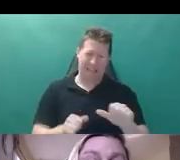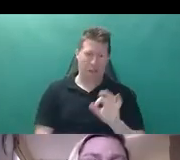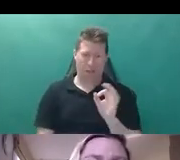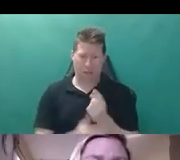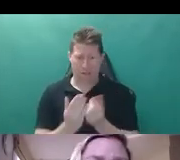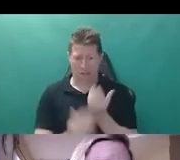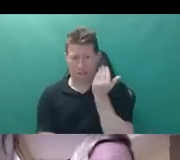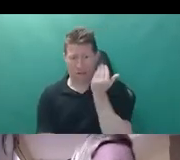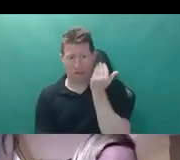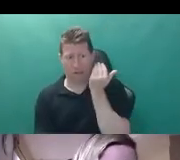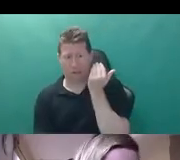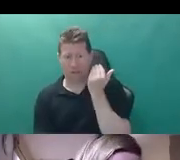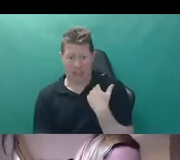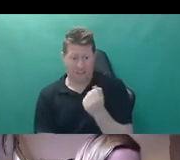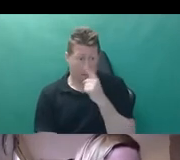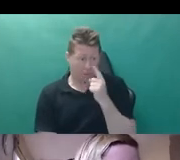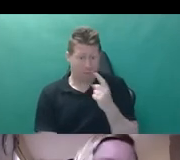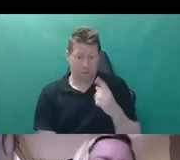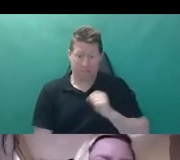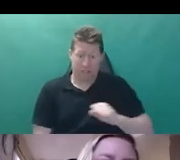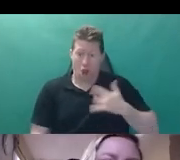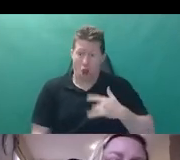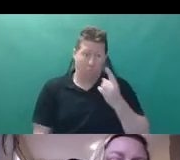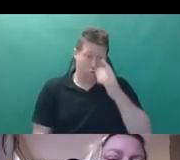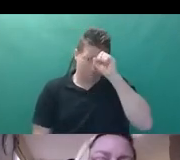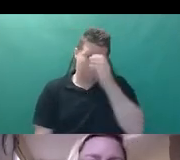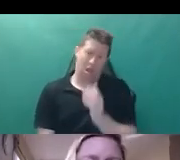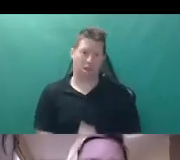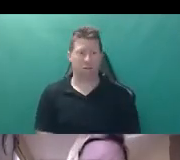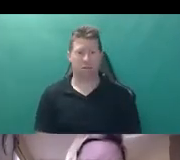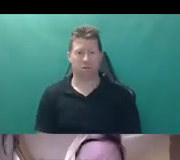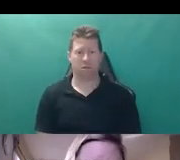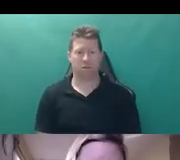history of living in an institution. Let's go to the next page.